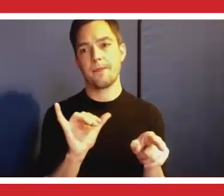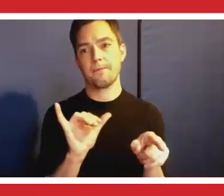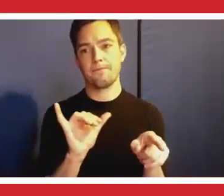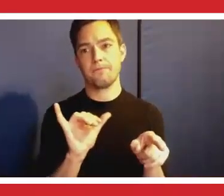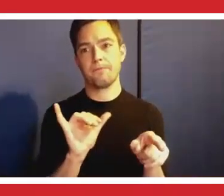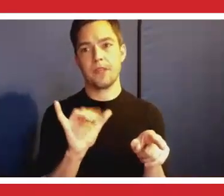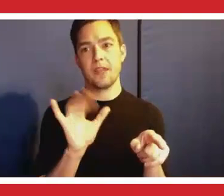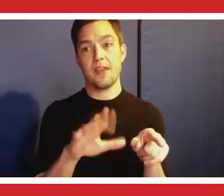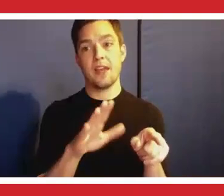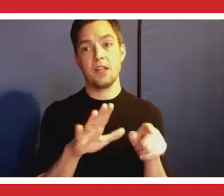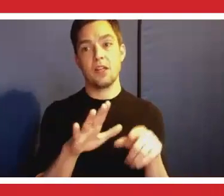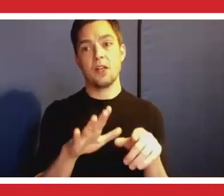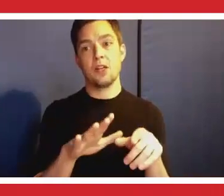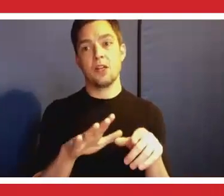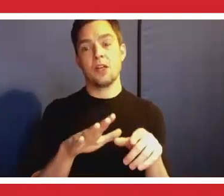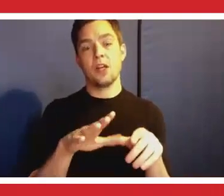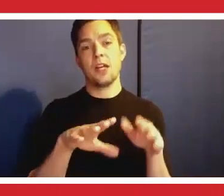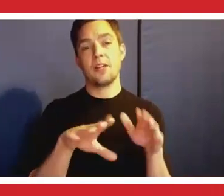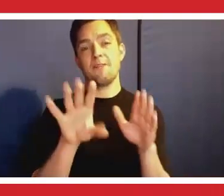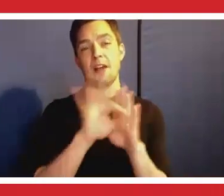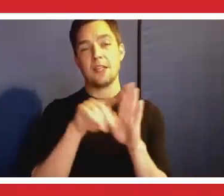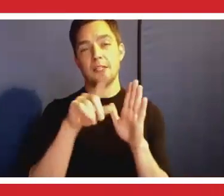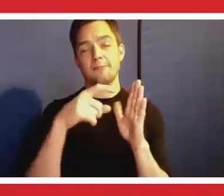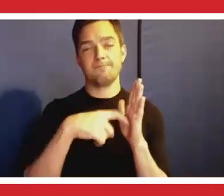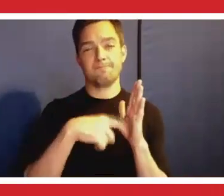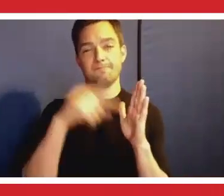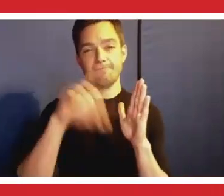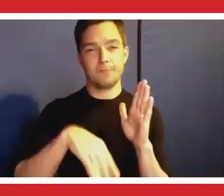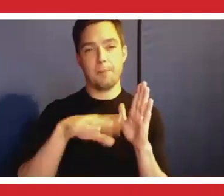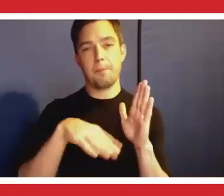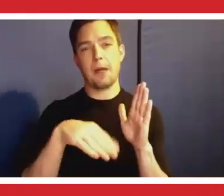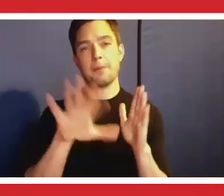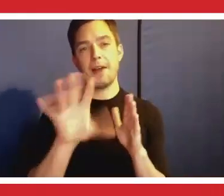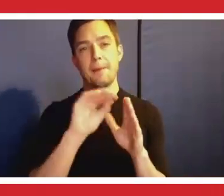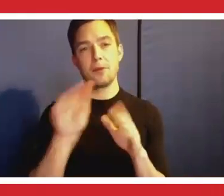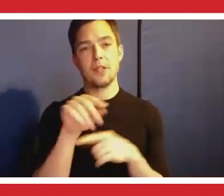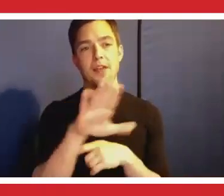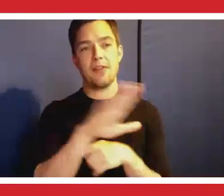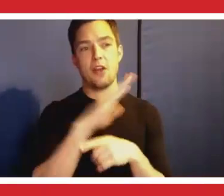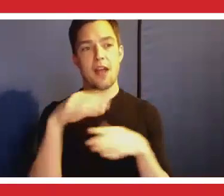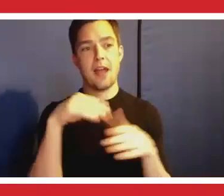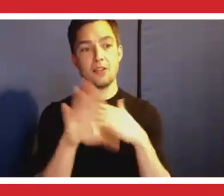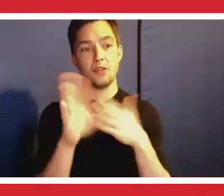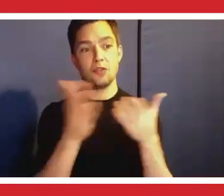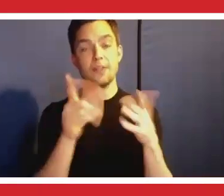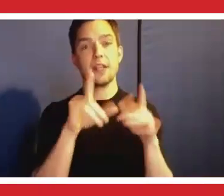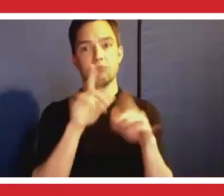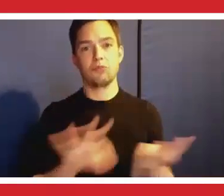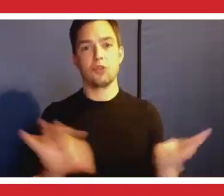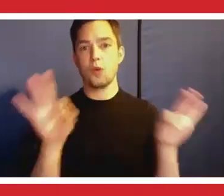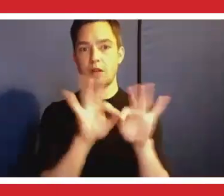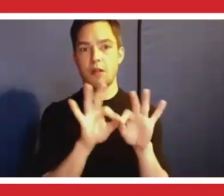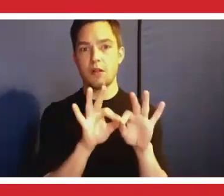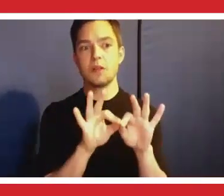reaching to the bottom 5% in terms of their current access to service is really critical. And one of the warnings I